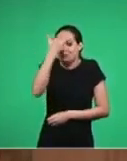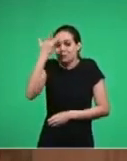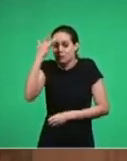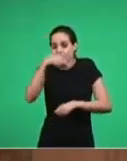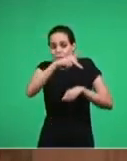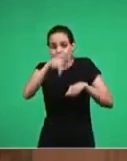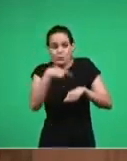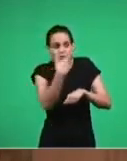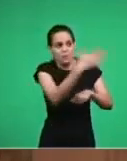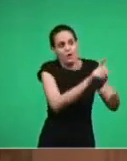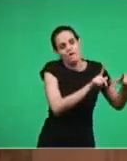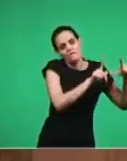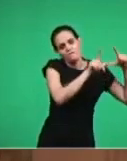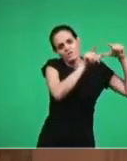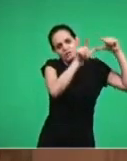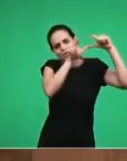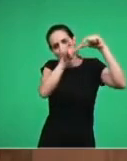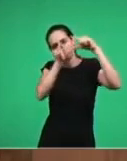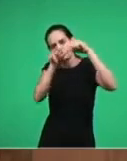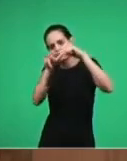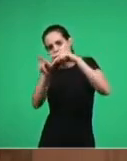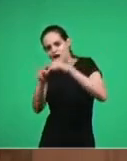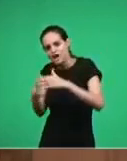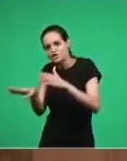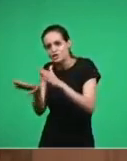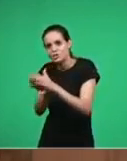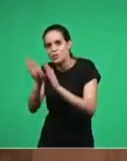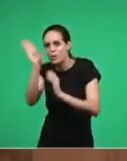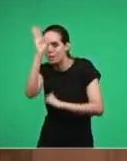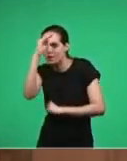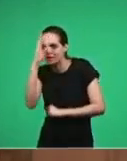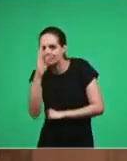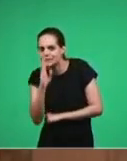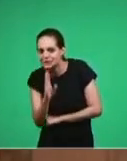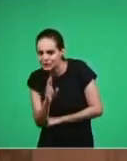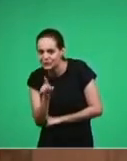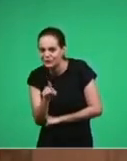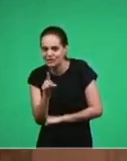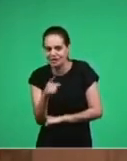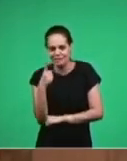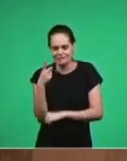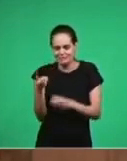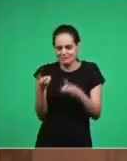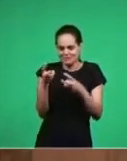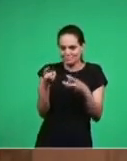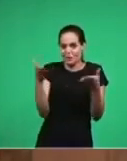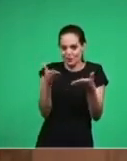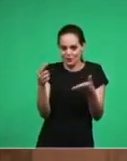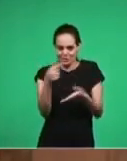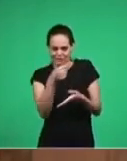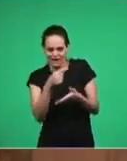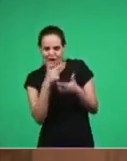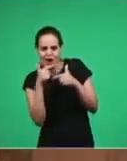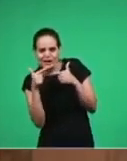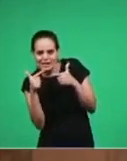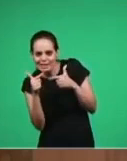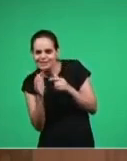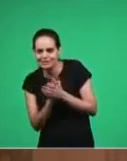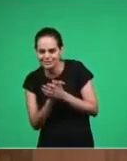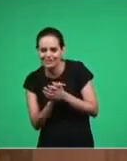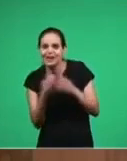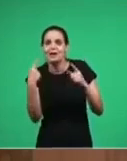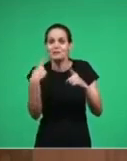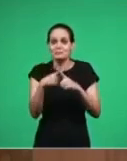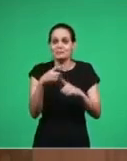And I want to also give a warning for everyone to be careful, not to give too many kisses or too